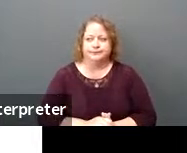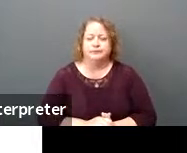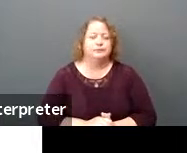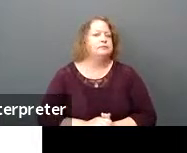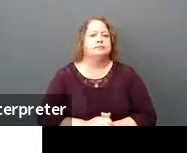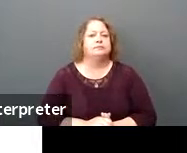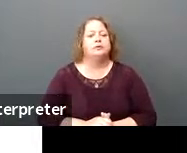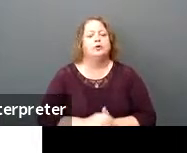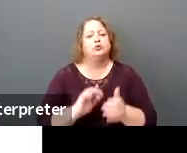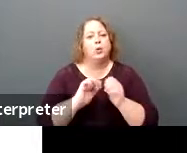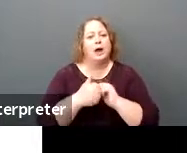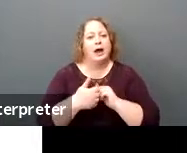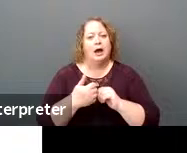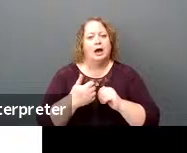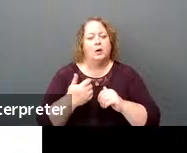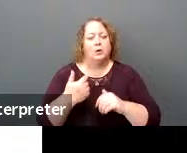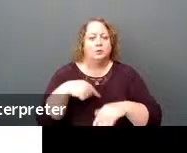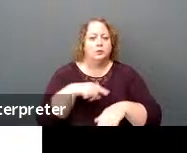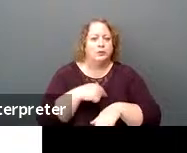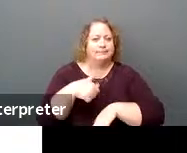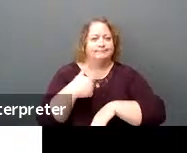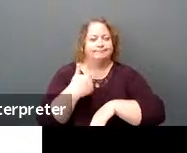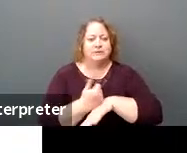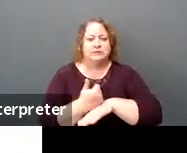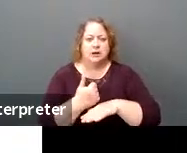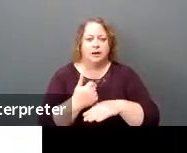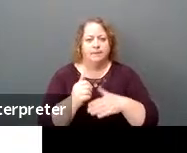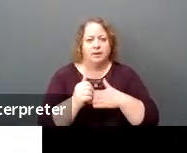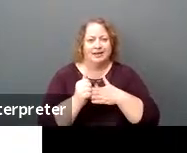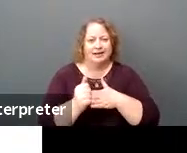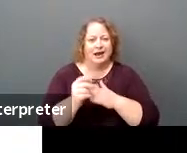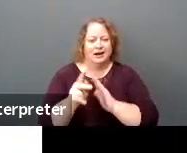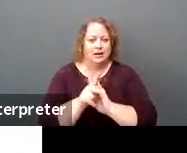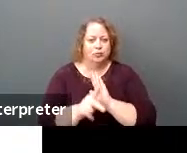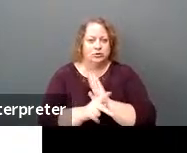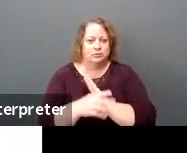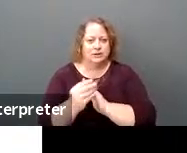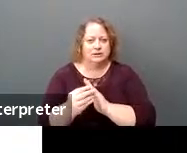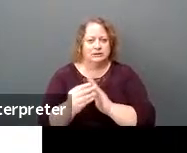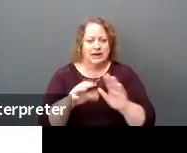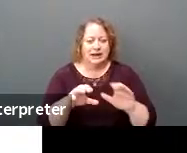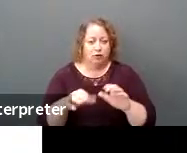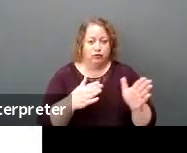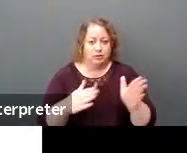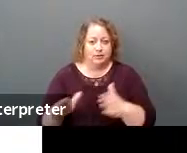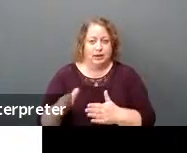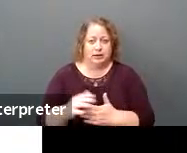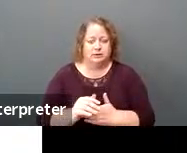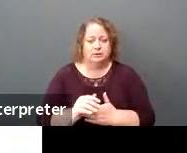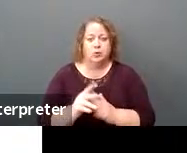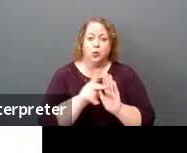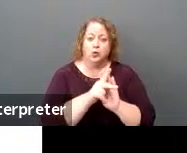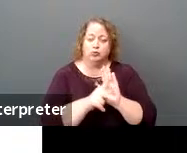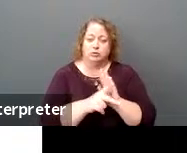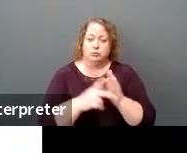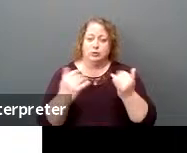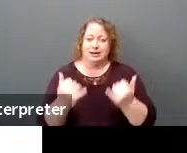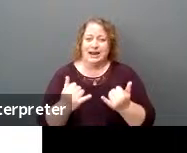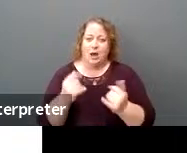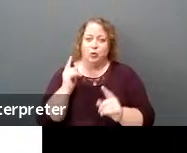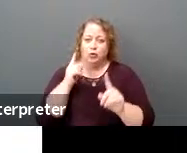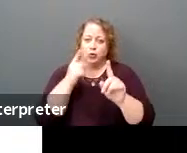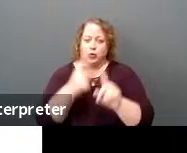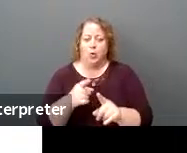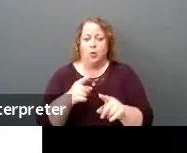So the way we have the guiding principles and action plans put together is those principles have now become the goal of an